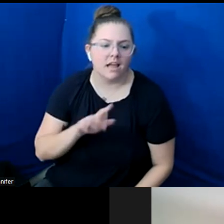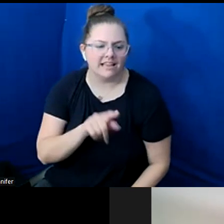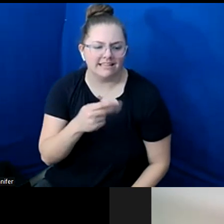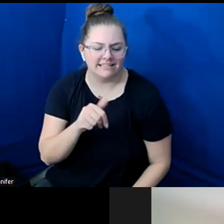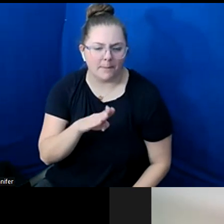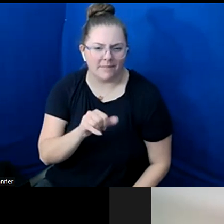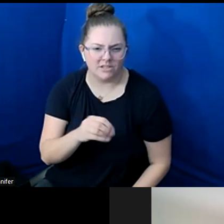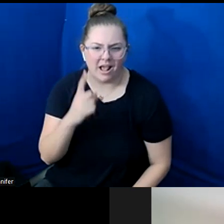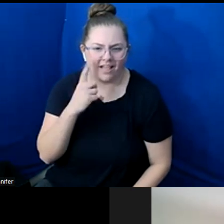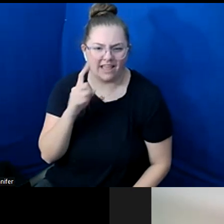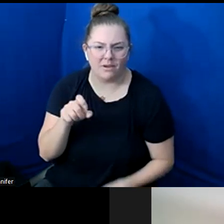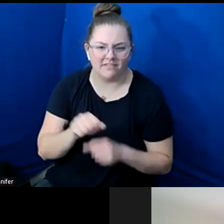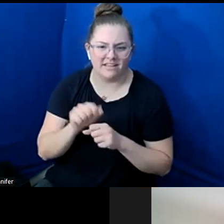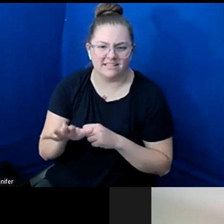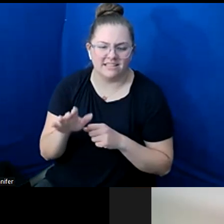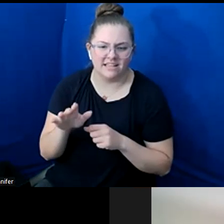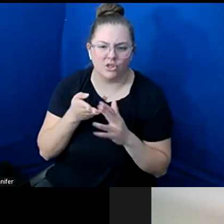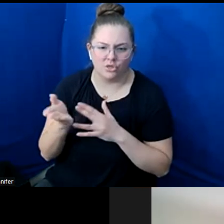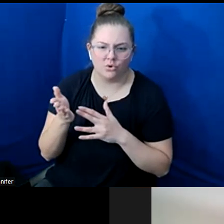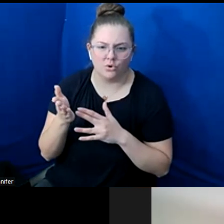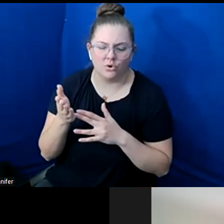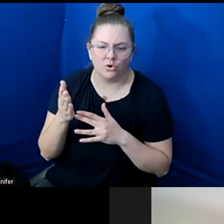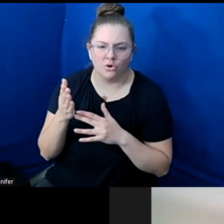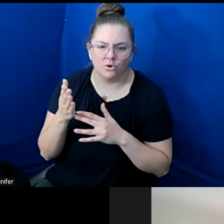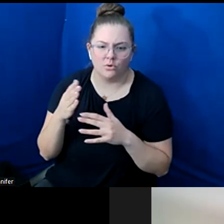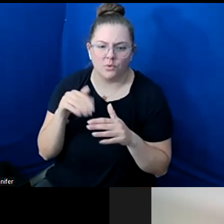I think we have to send that through accessibility check.